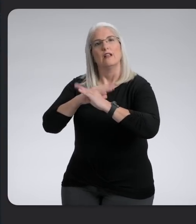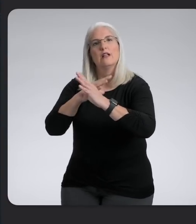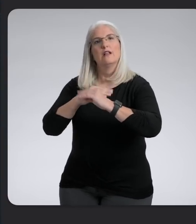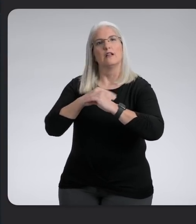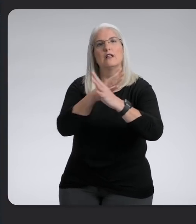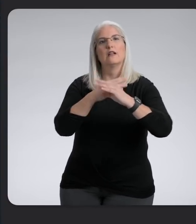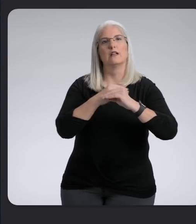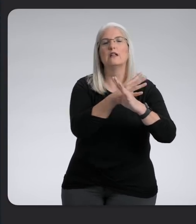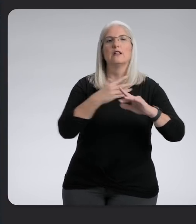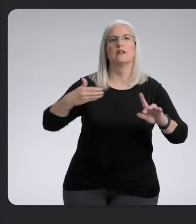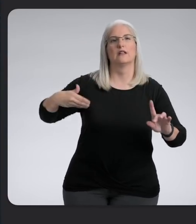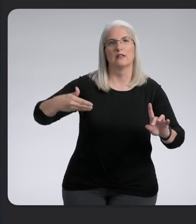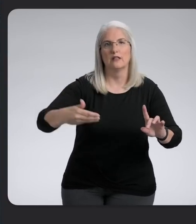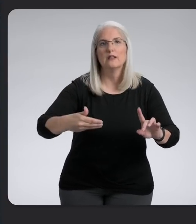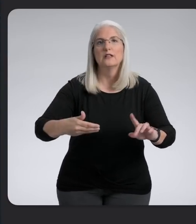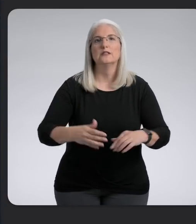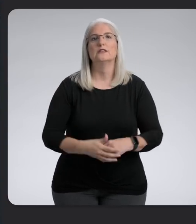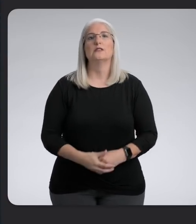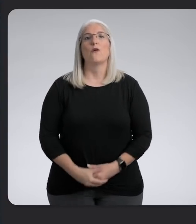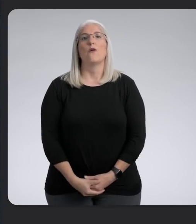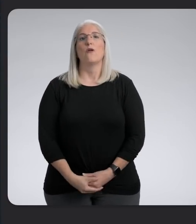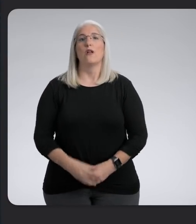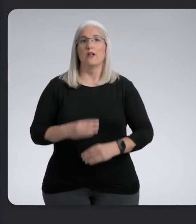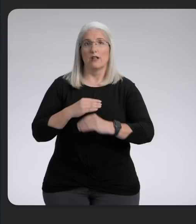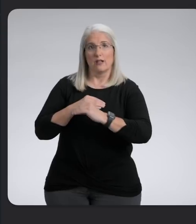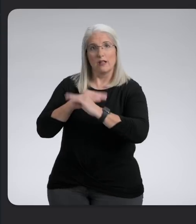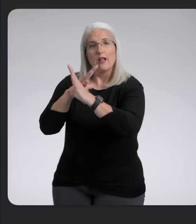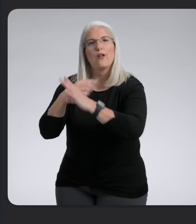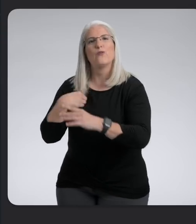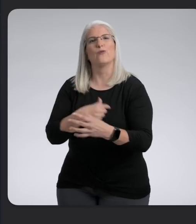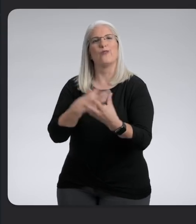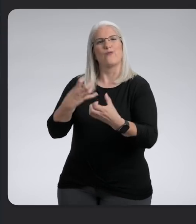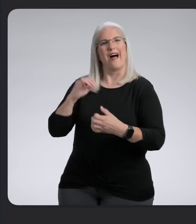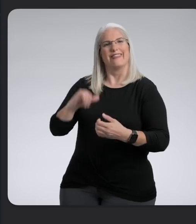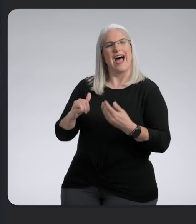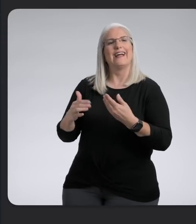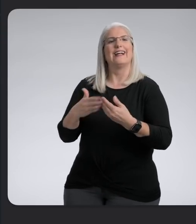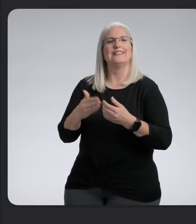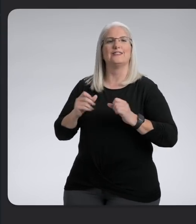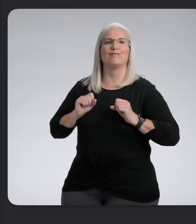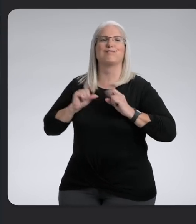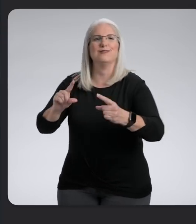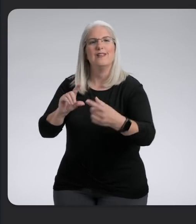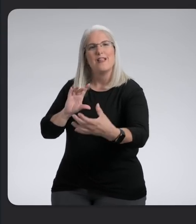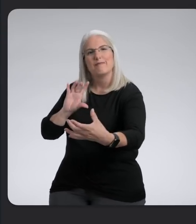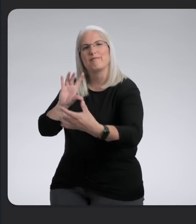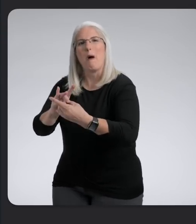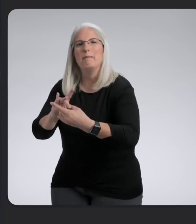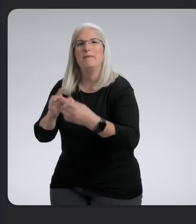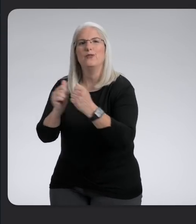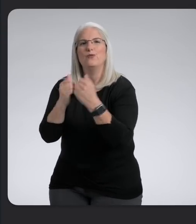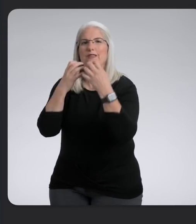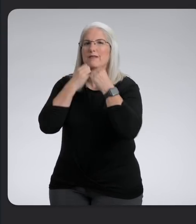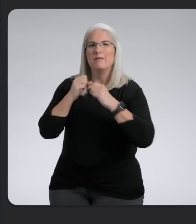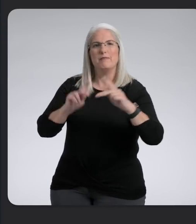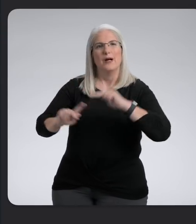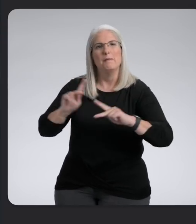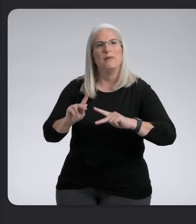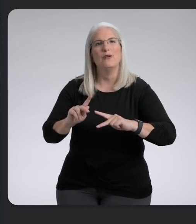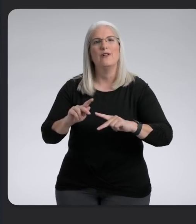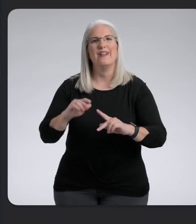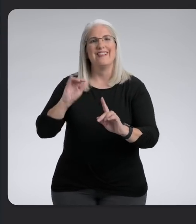when it comes to making calls that are easy, spontaneous, and connect us with the people who matter most, FaceTime